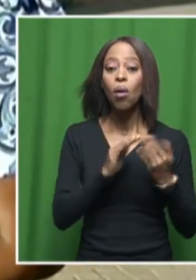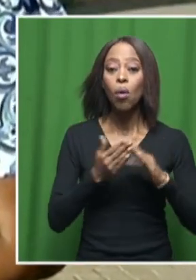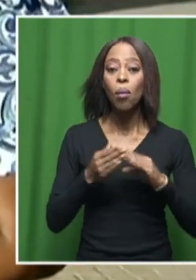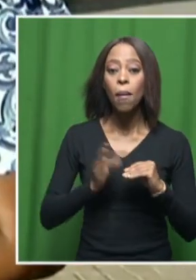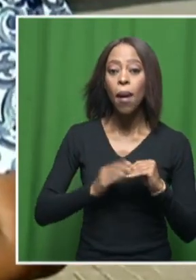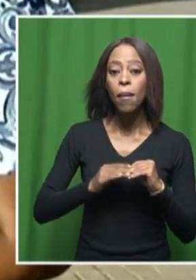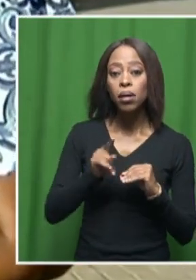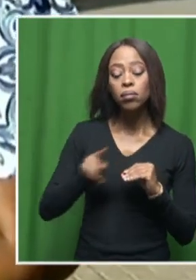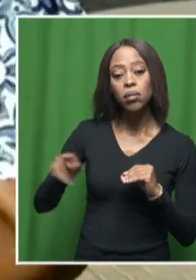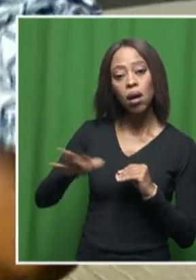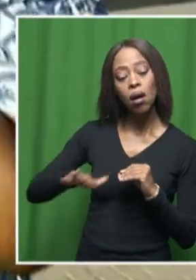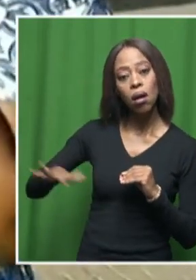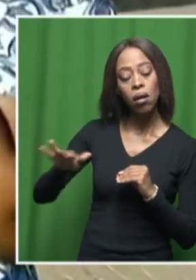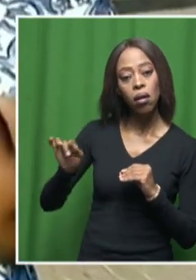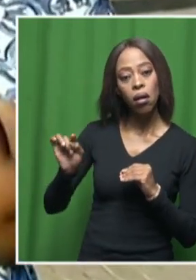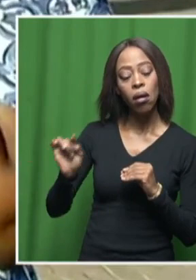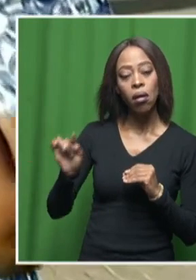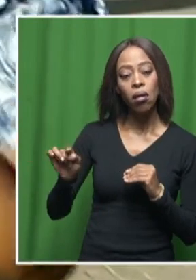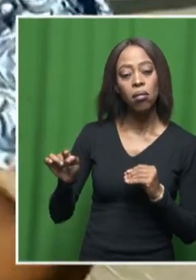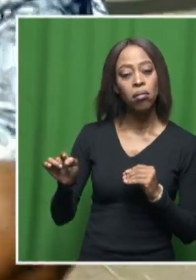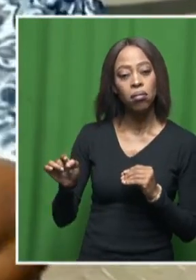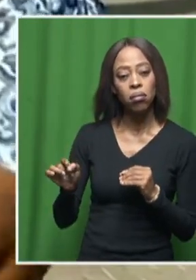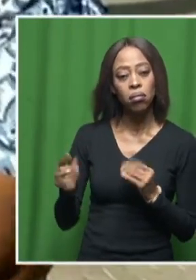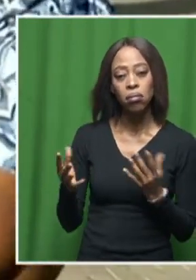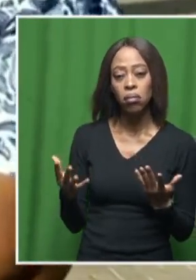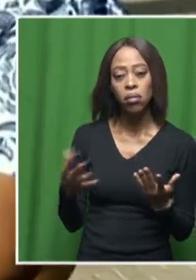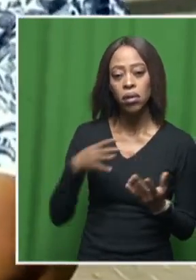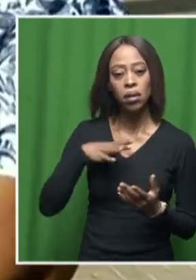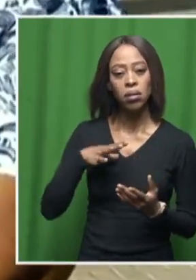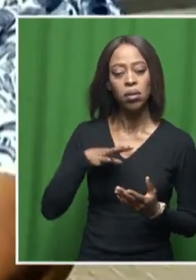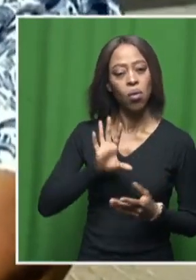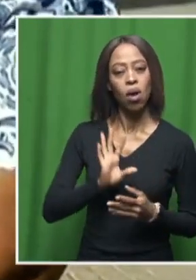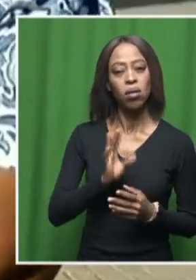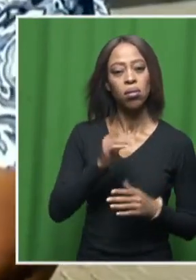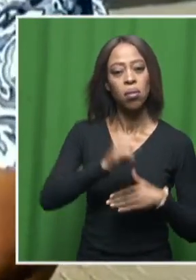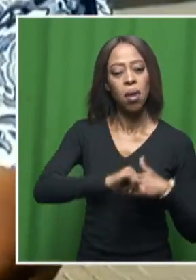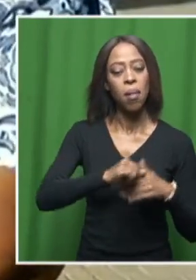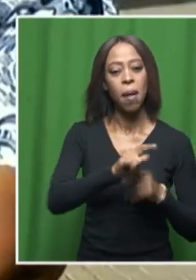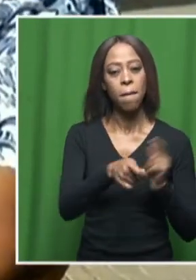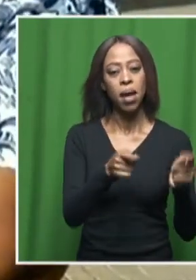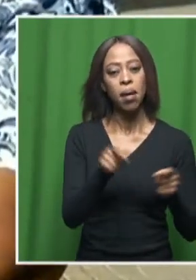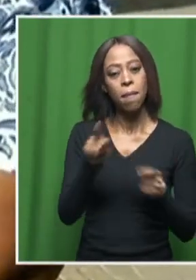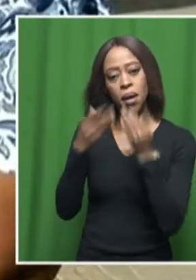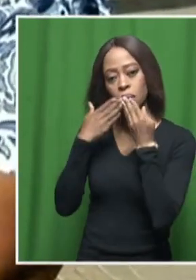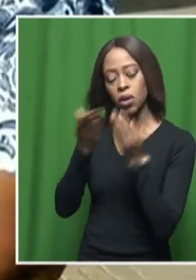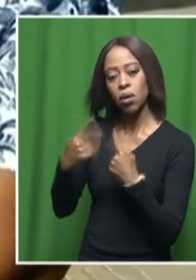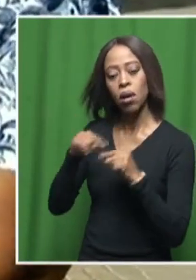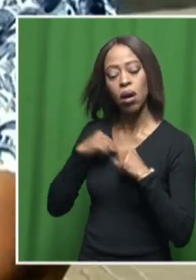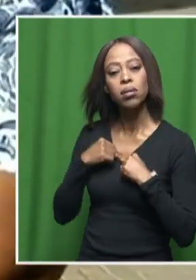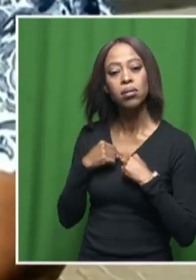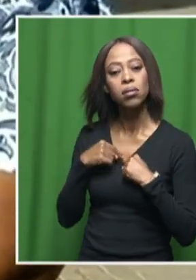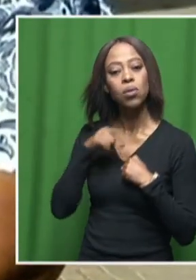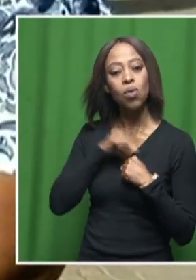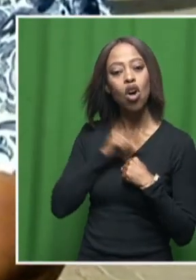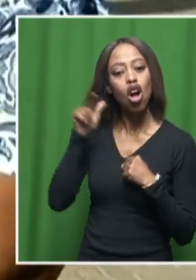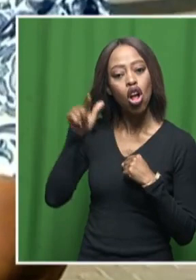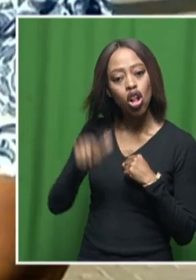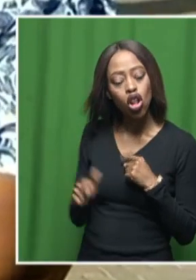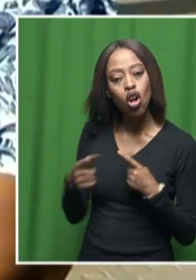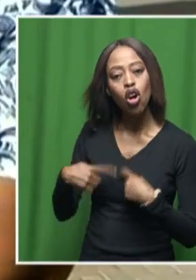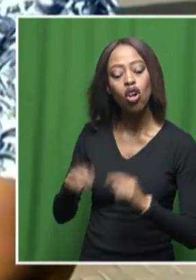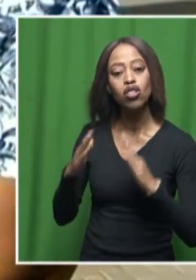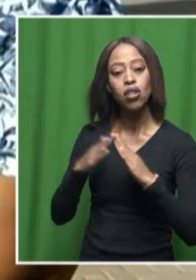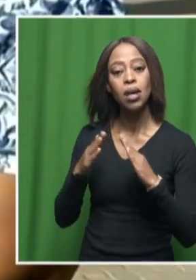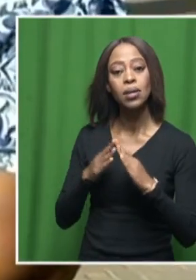particular township, the biggest township in South Africa, are simply saying, we don't want to rent these houses. These houses must be given to us for free as low-cost housing.